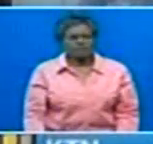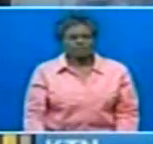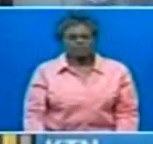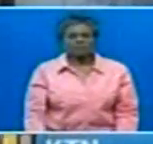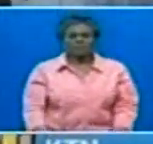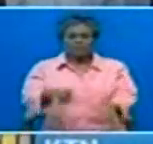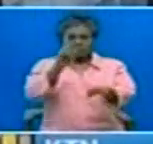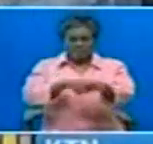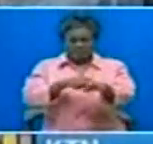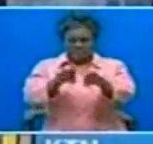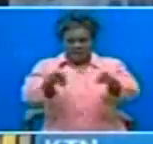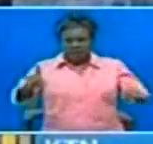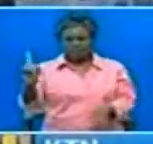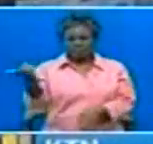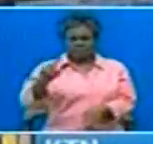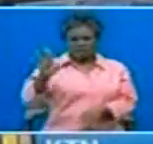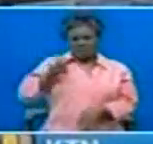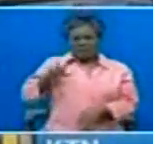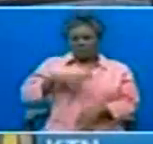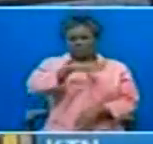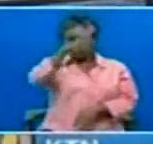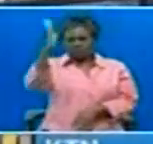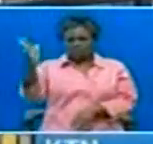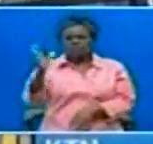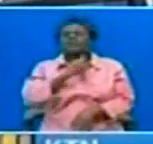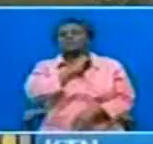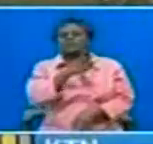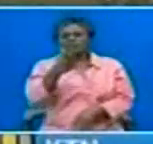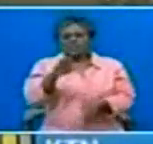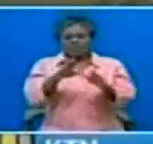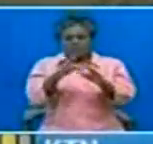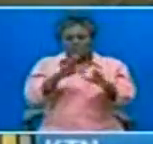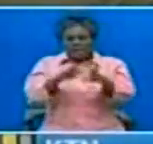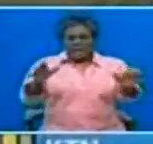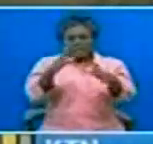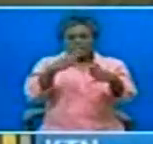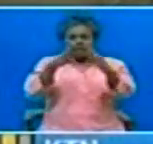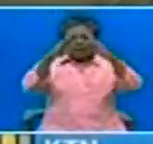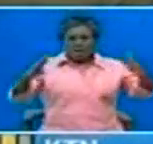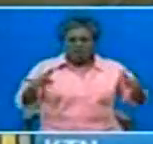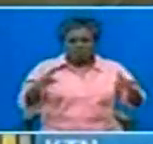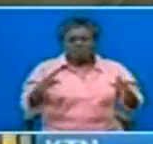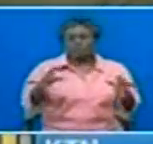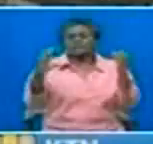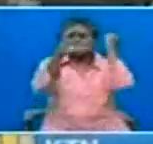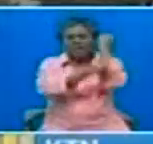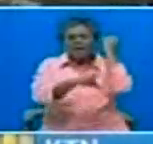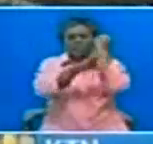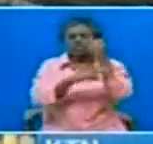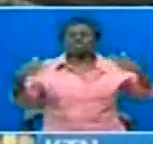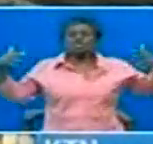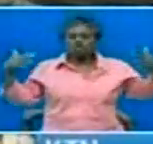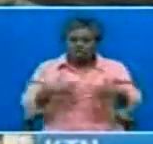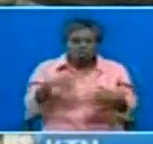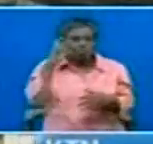It was when Lands Cabinet Secretary Charity Ngilu rolled out shells at Arthi House that the country was taken aback by the